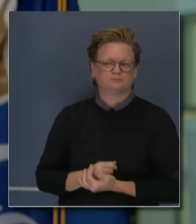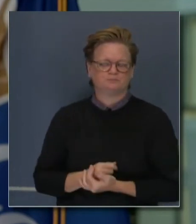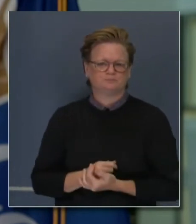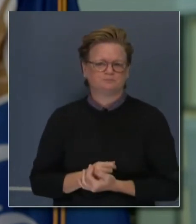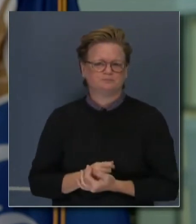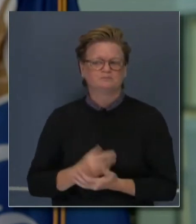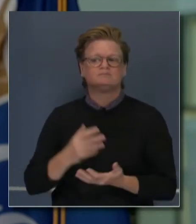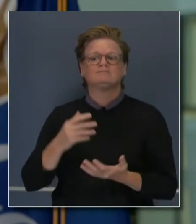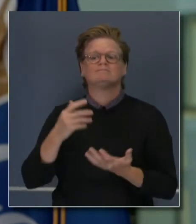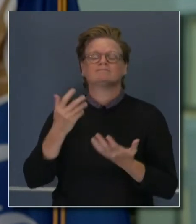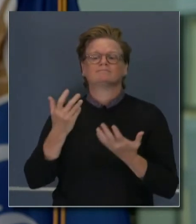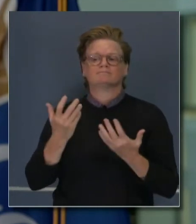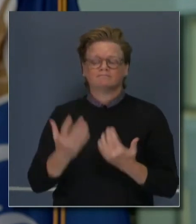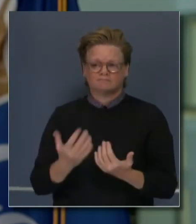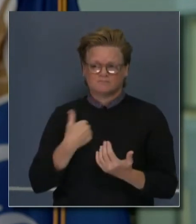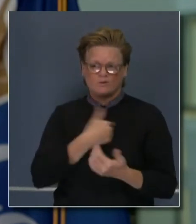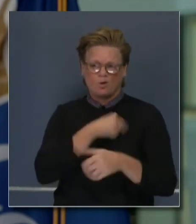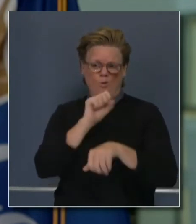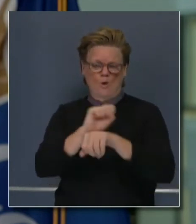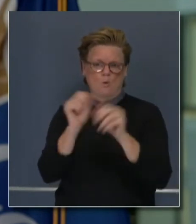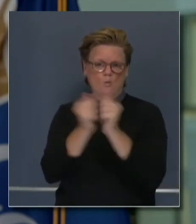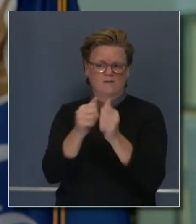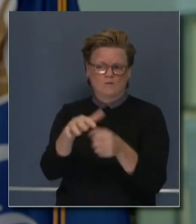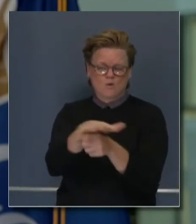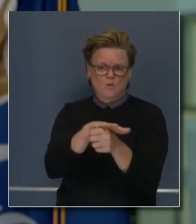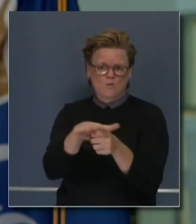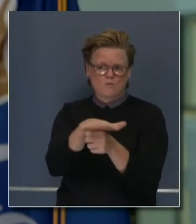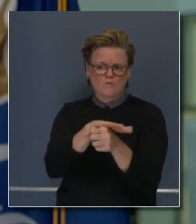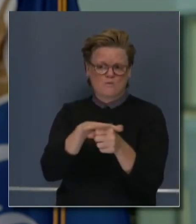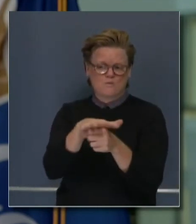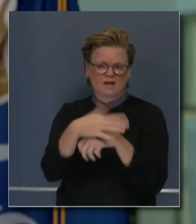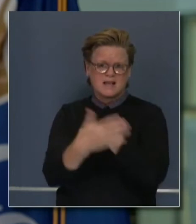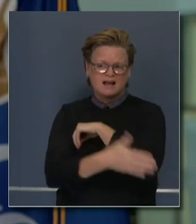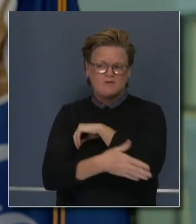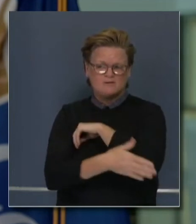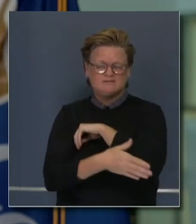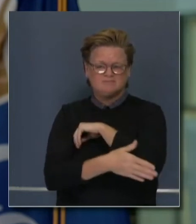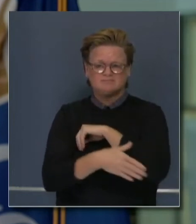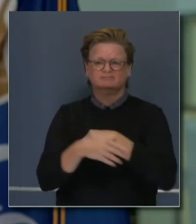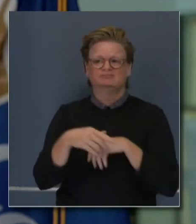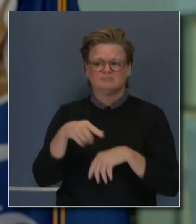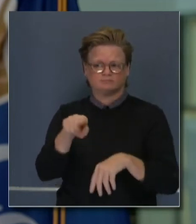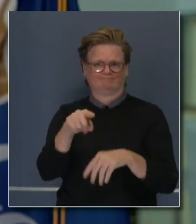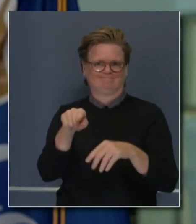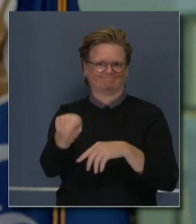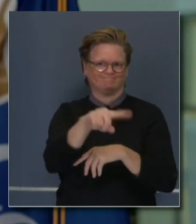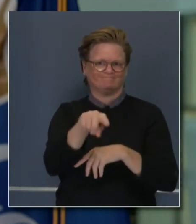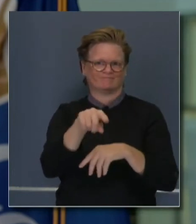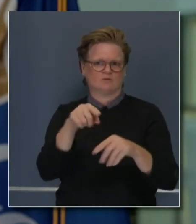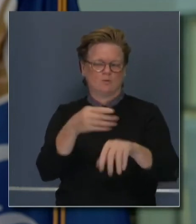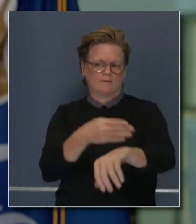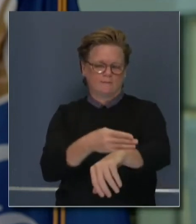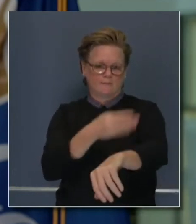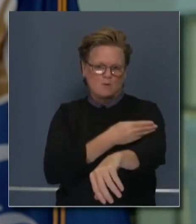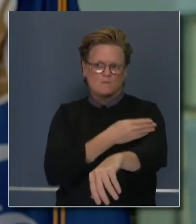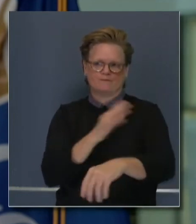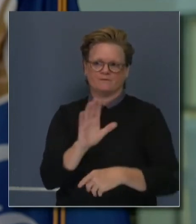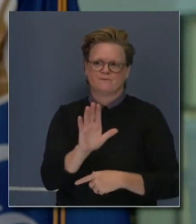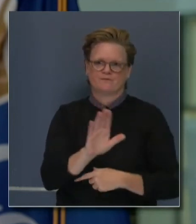also working with local government to strengthen theirs. I've been very impressed with many local